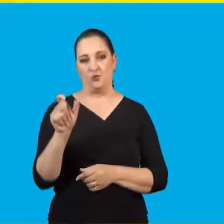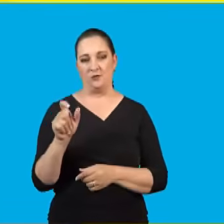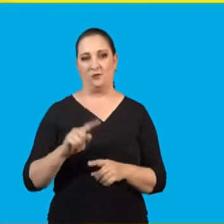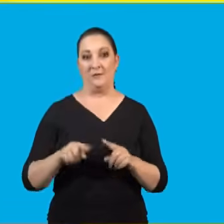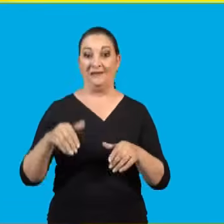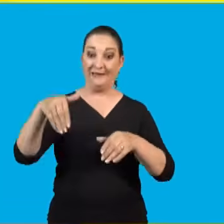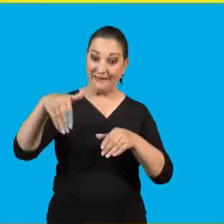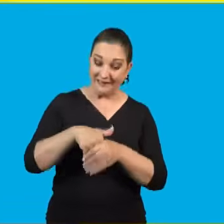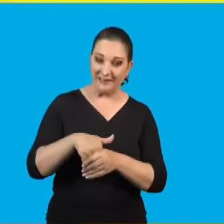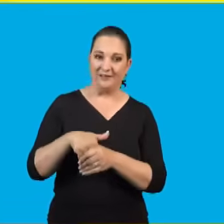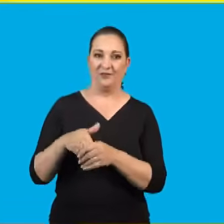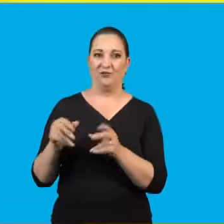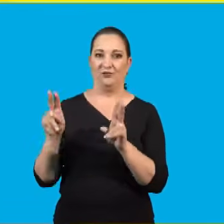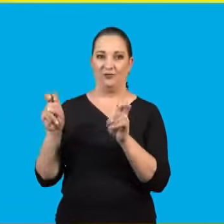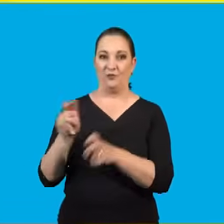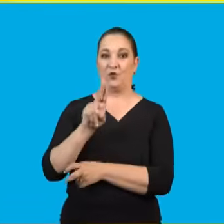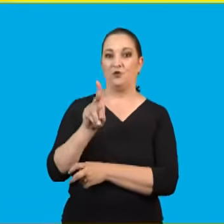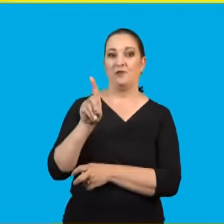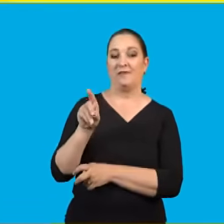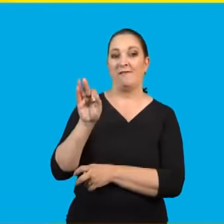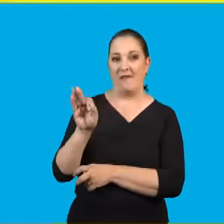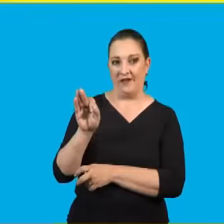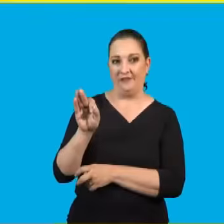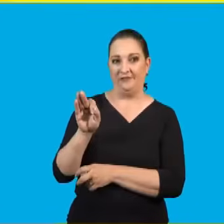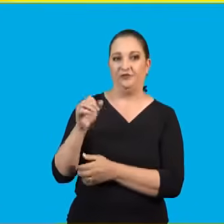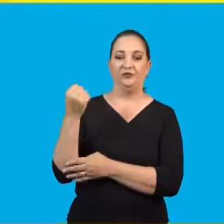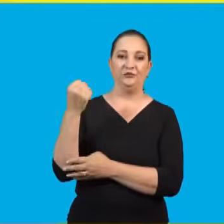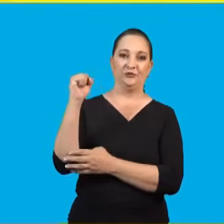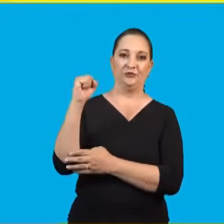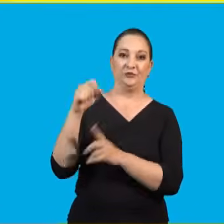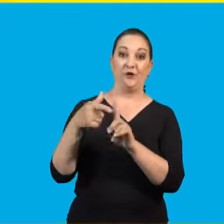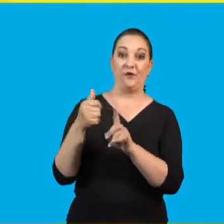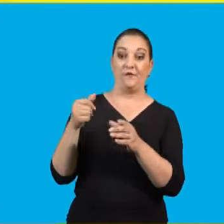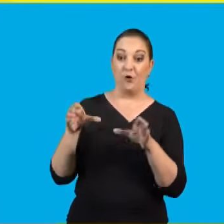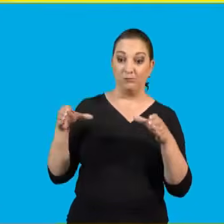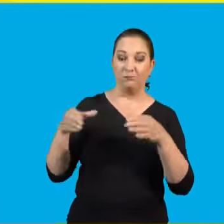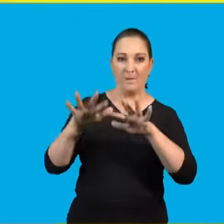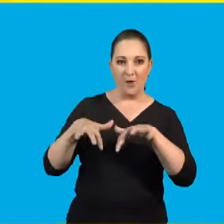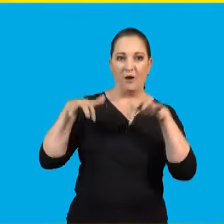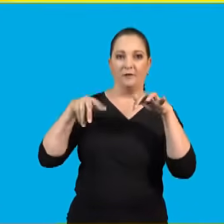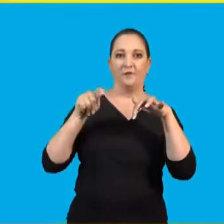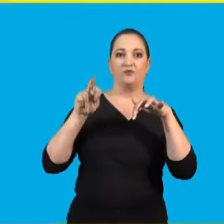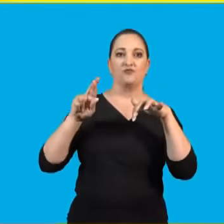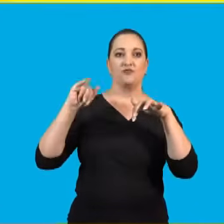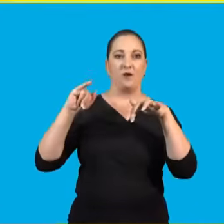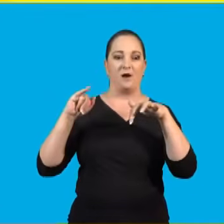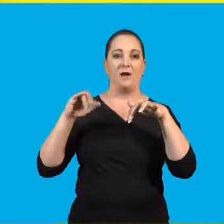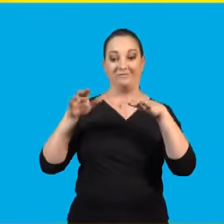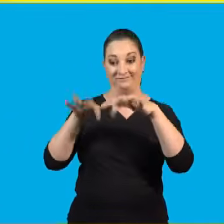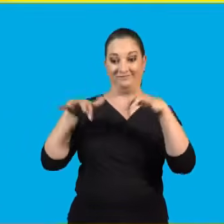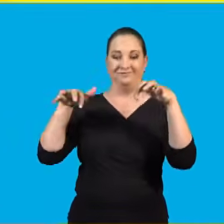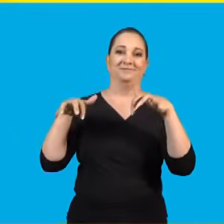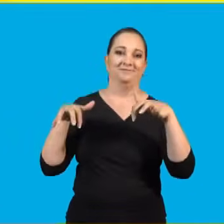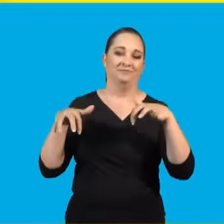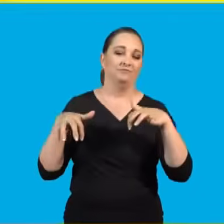You have to do that in the context of the UDF's resistance to the introduction of the tricameral parliament in